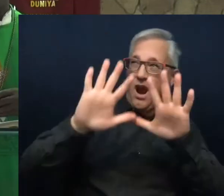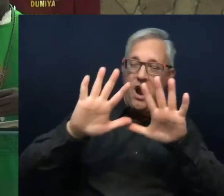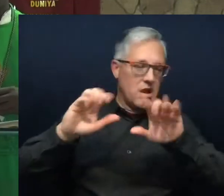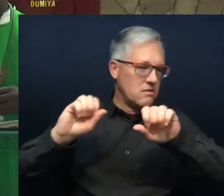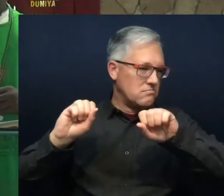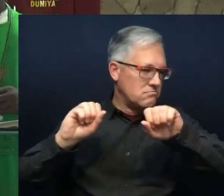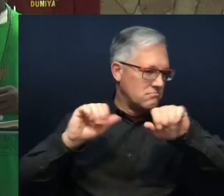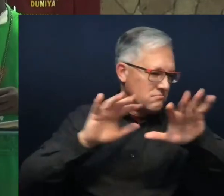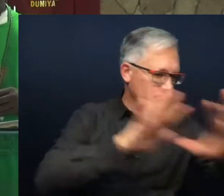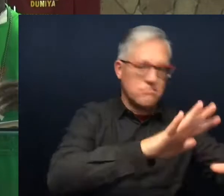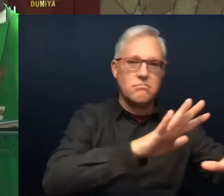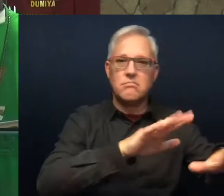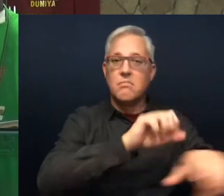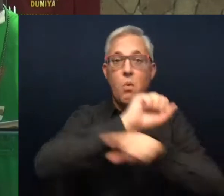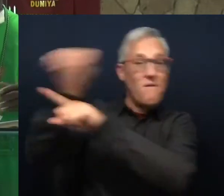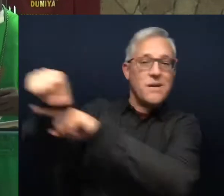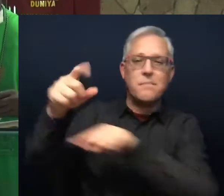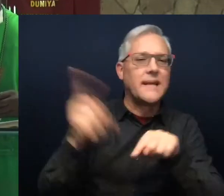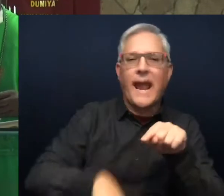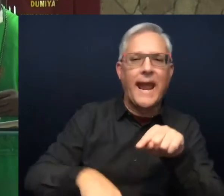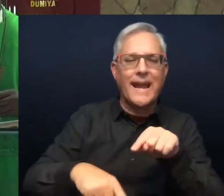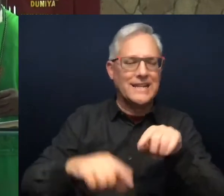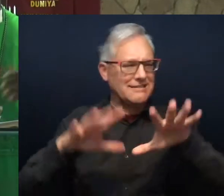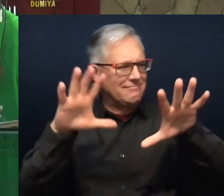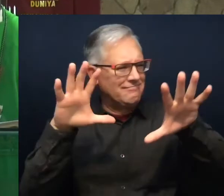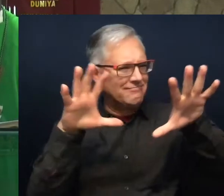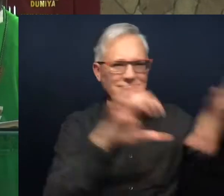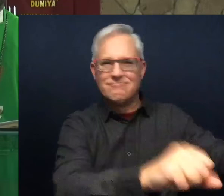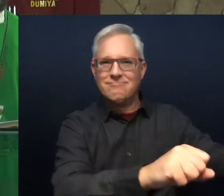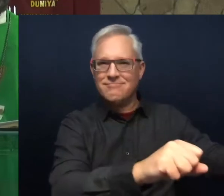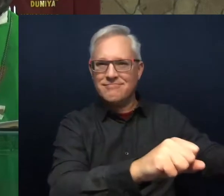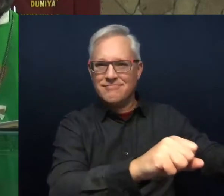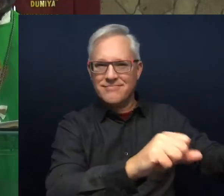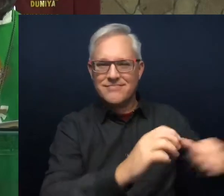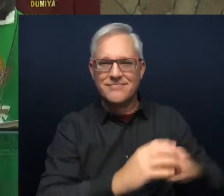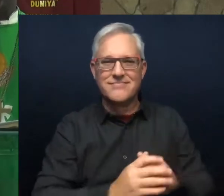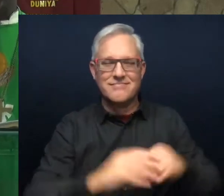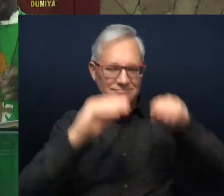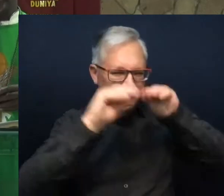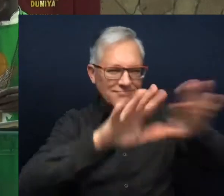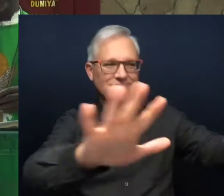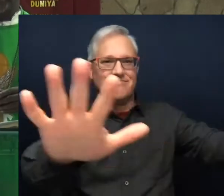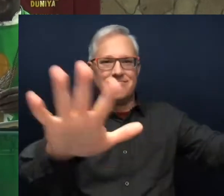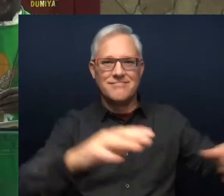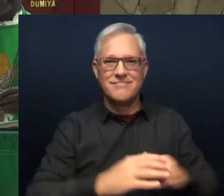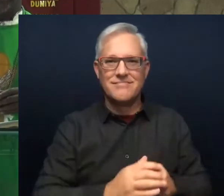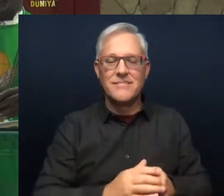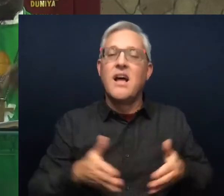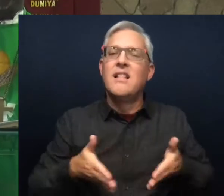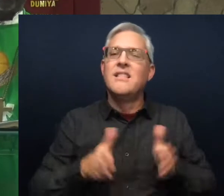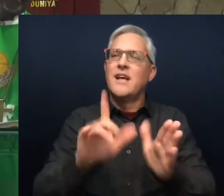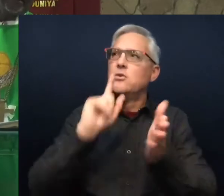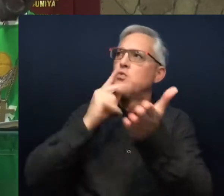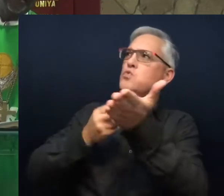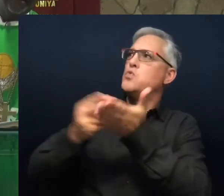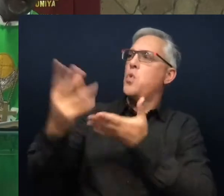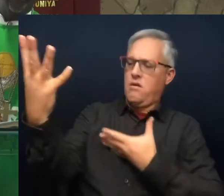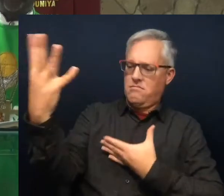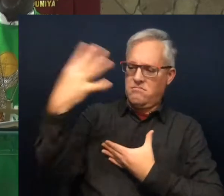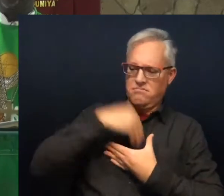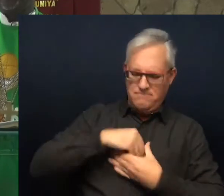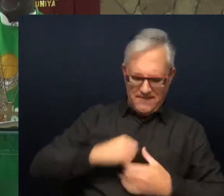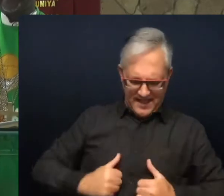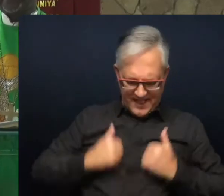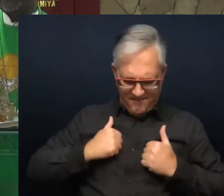not overcome it. Dear friends, let this truth dwell in us and compel us